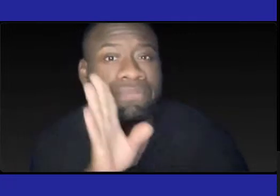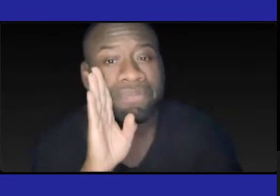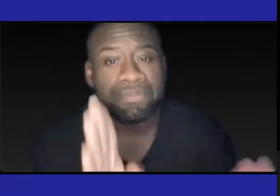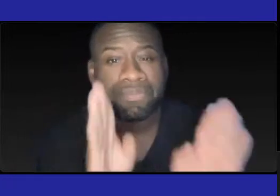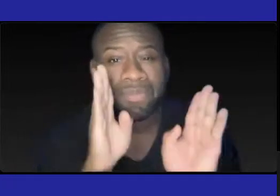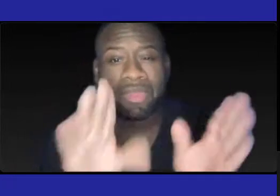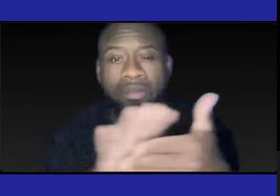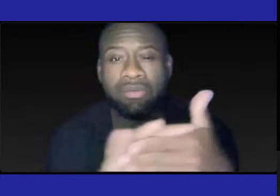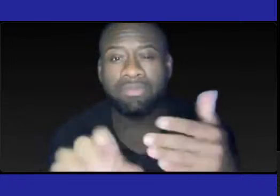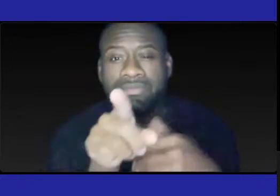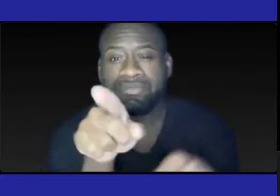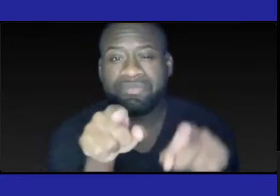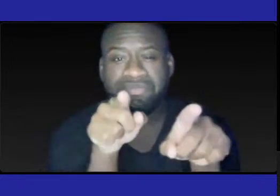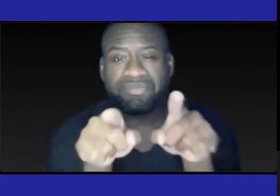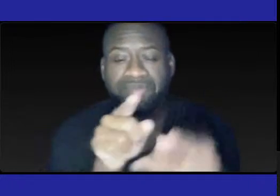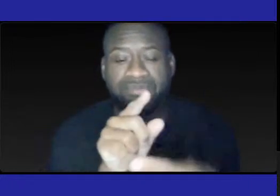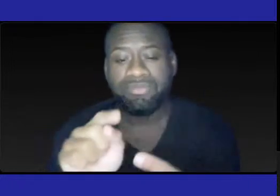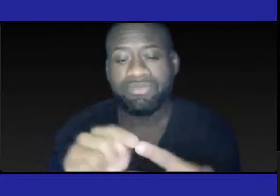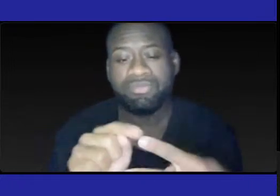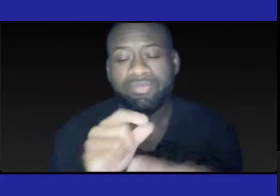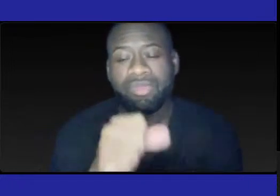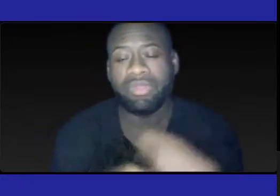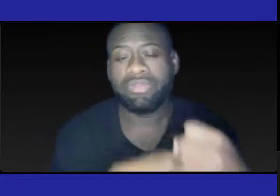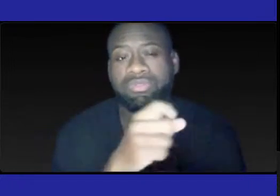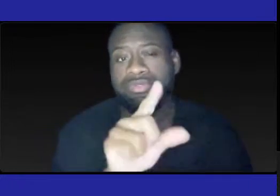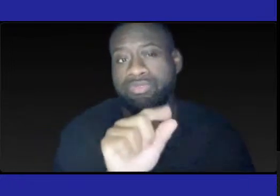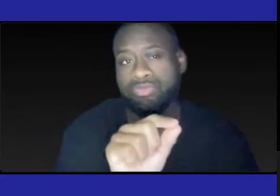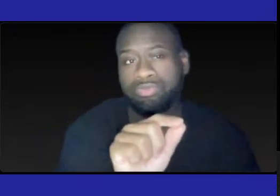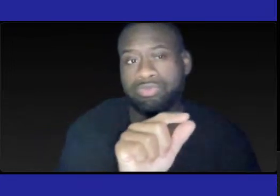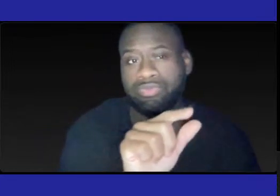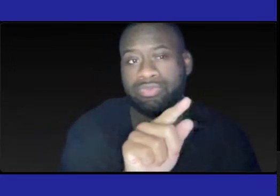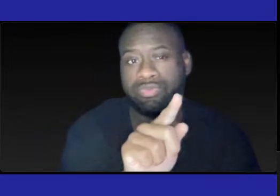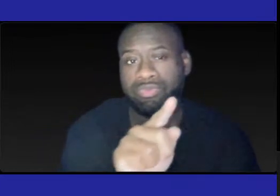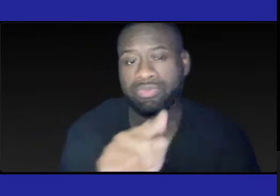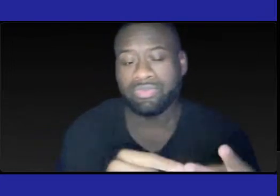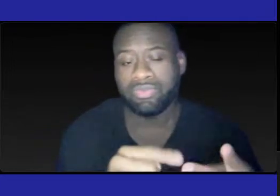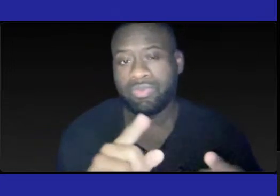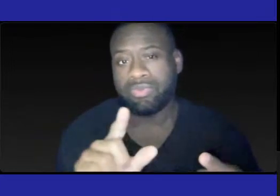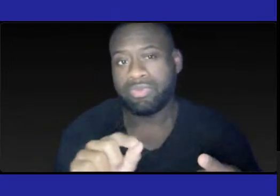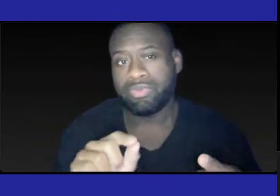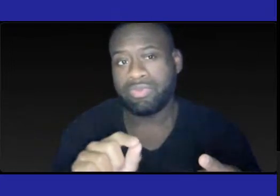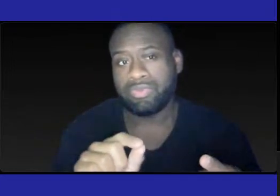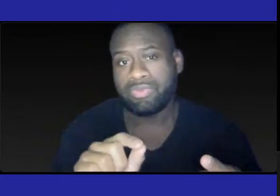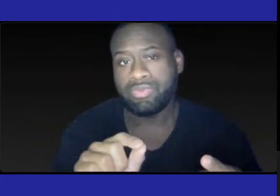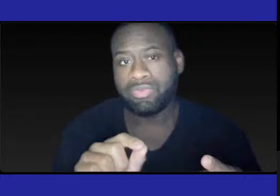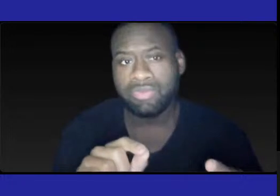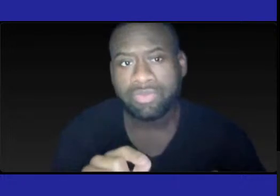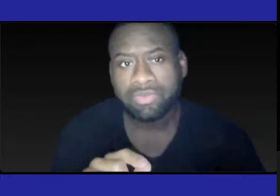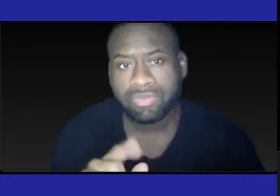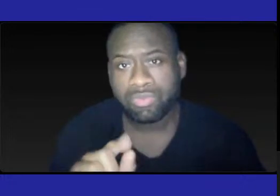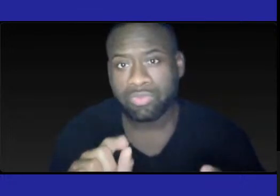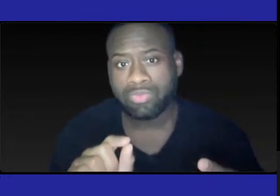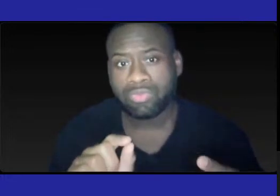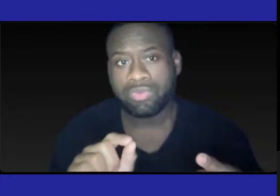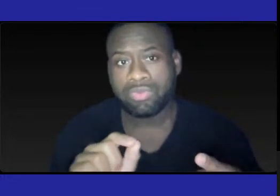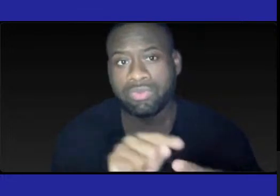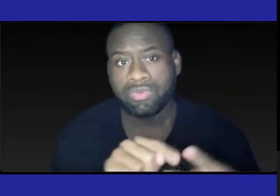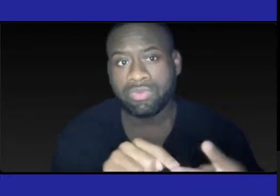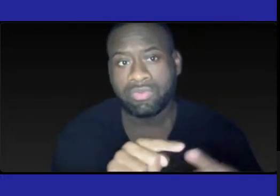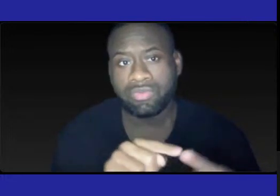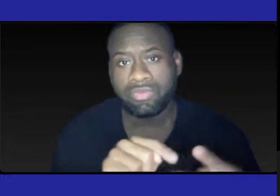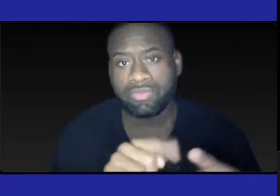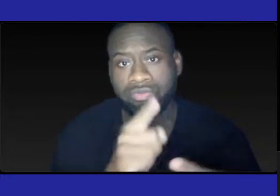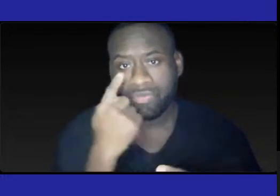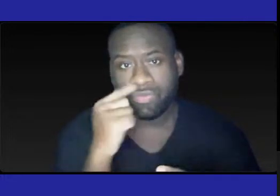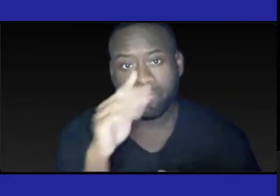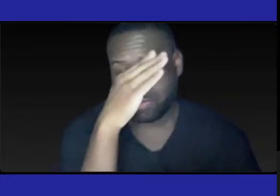from 2001 through 2020, that the maternal mortality rate for Hispanic Blacks has actually